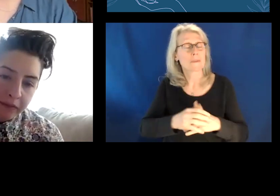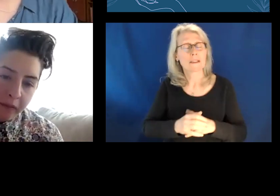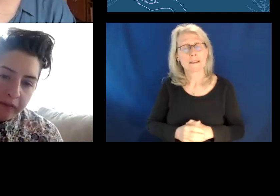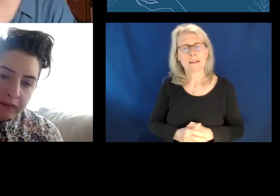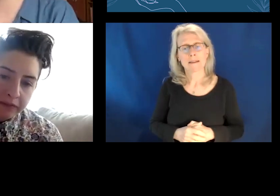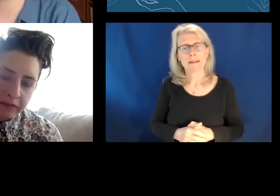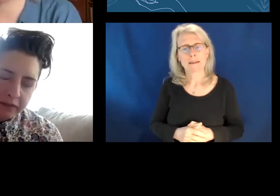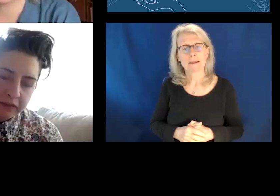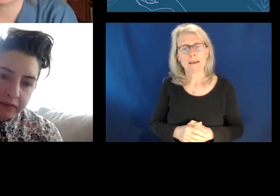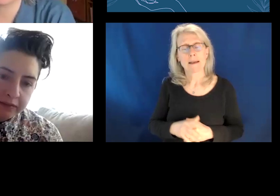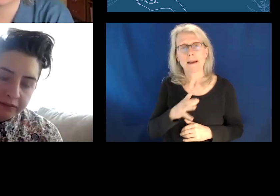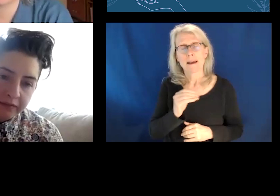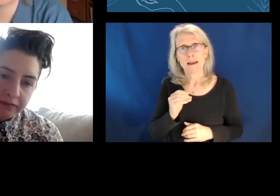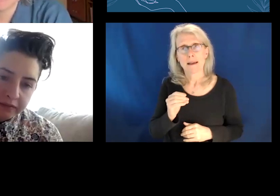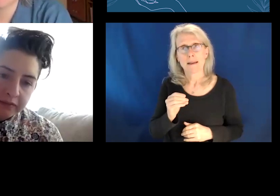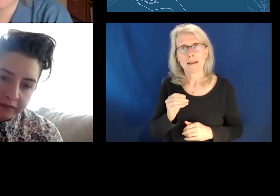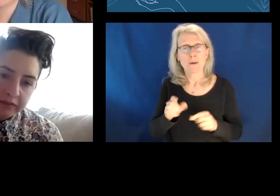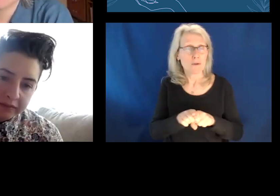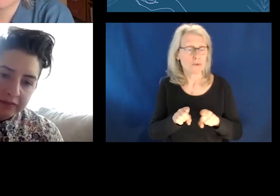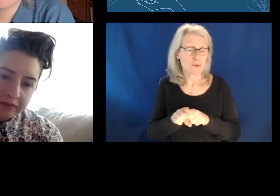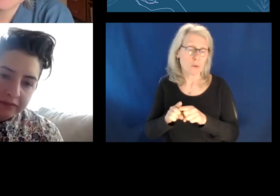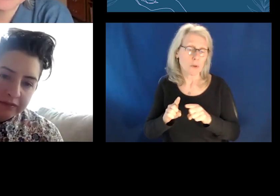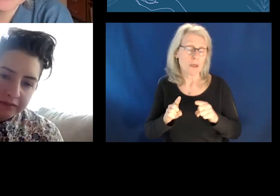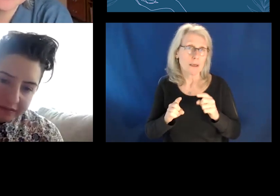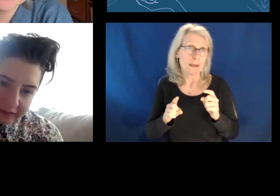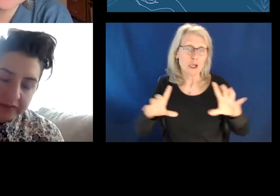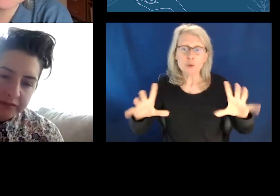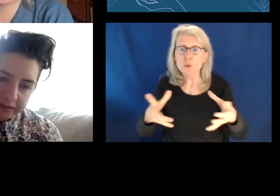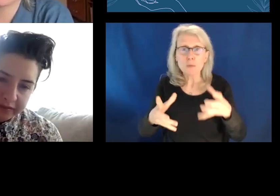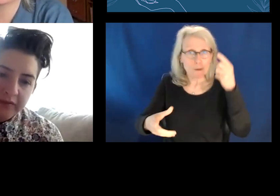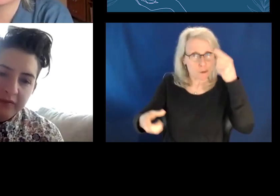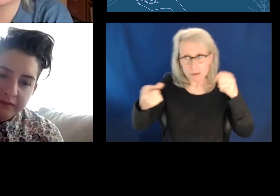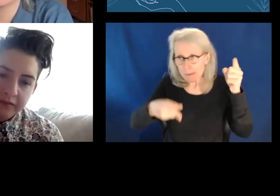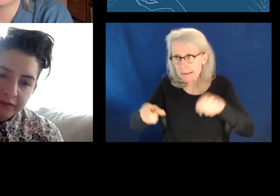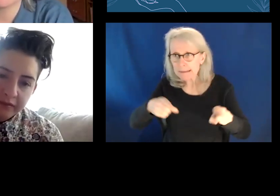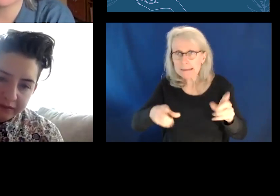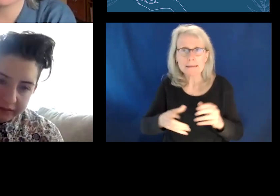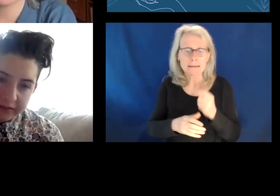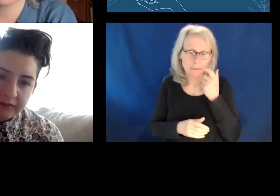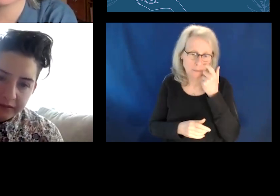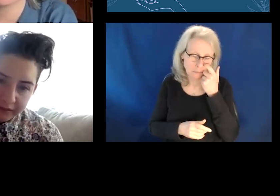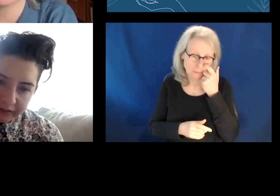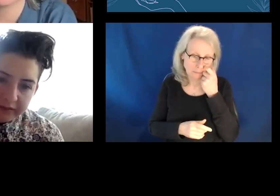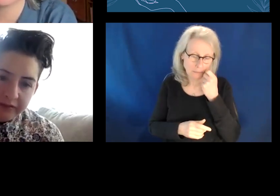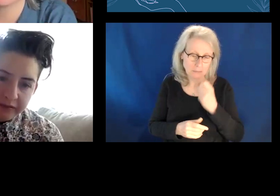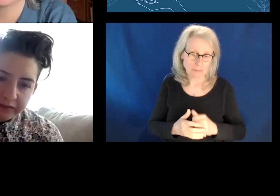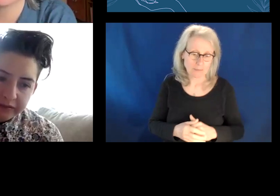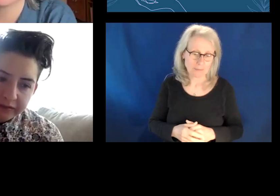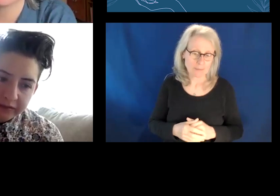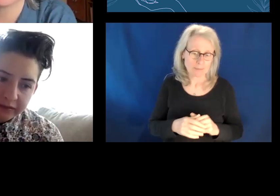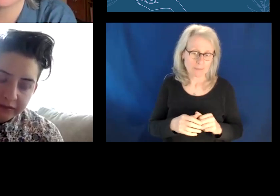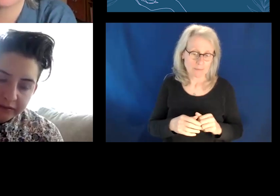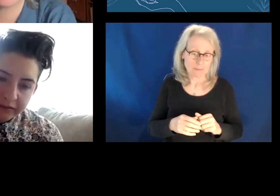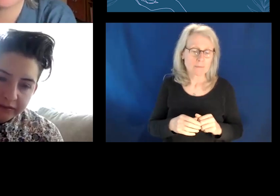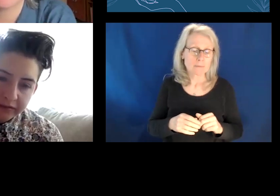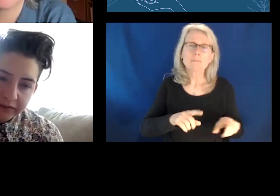a collective agreement, and then also collaborator survey, you know, as leaders, you can send out a survey, not just a crucial important